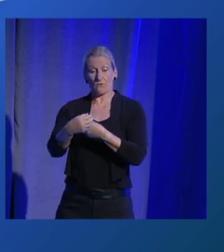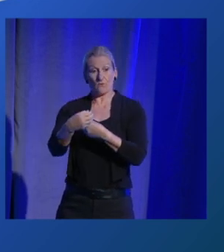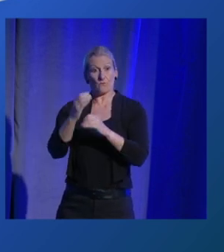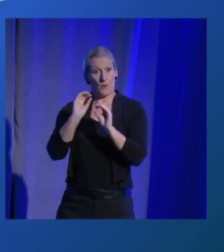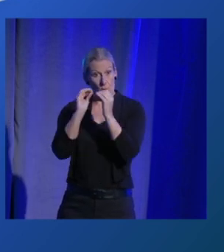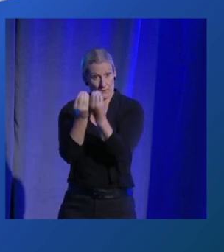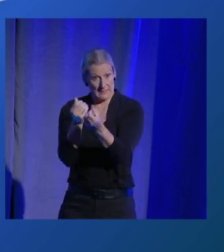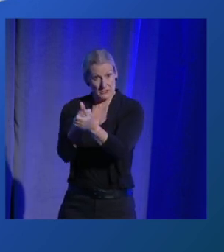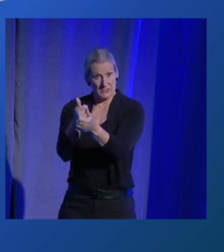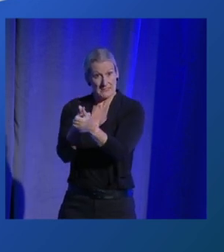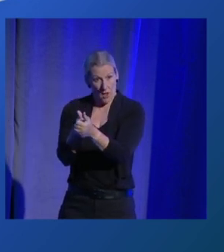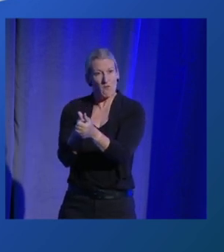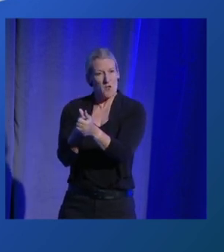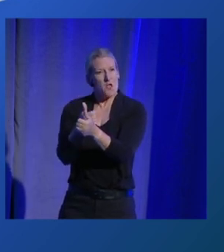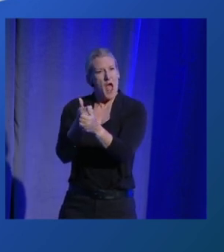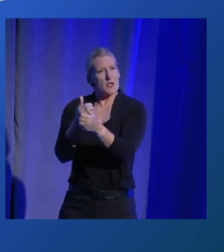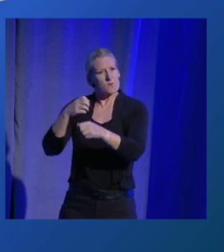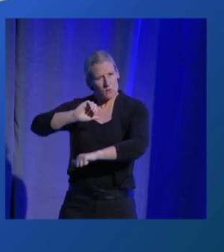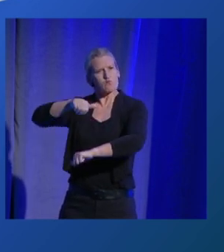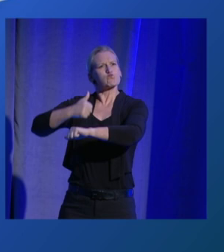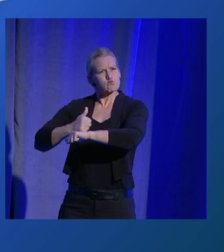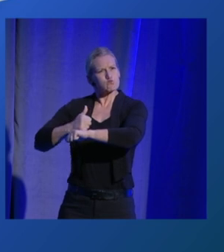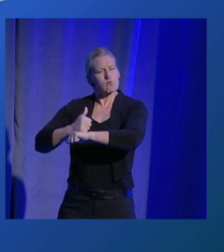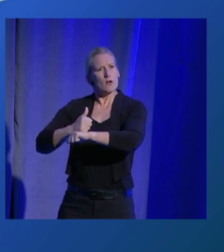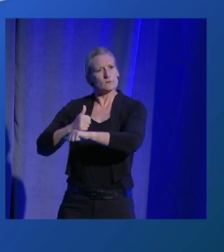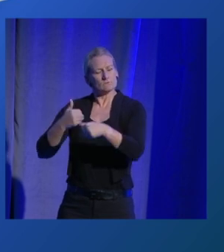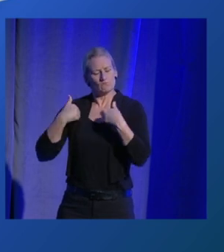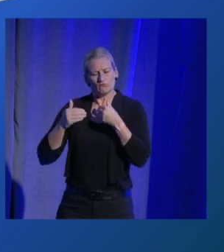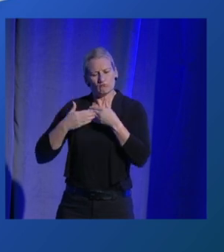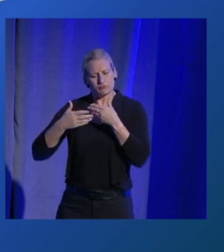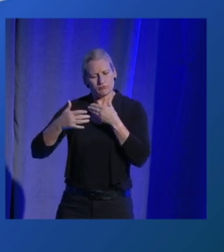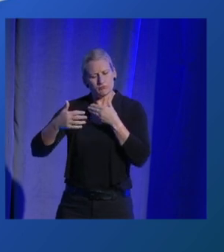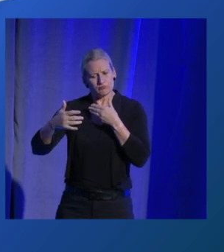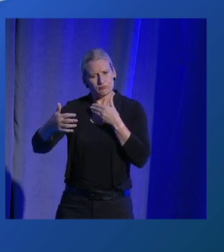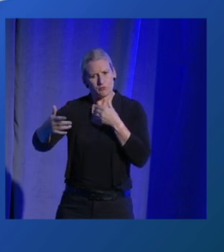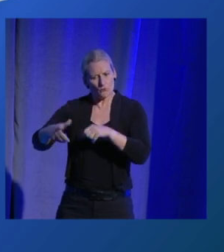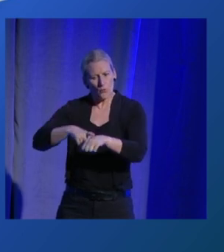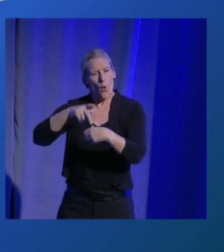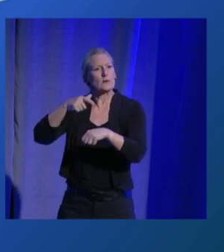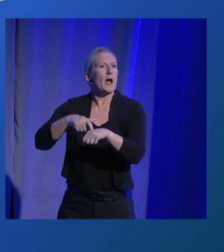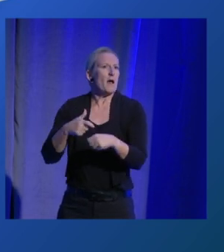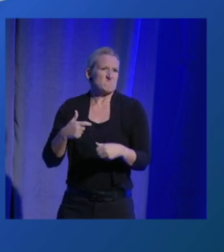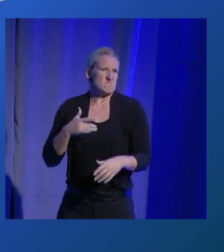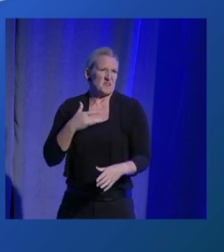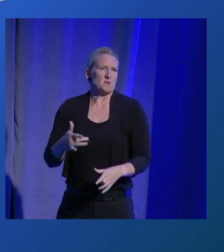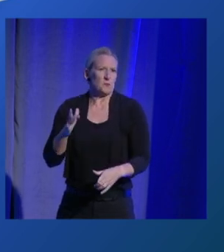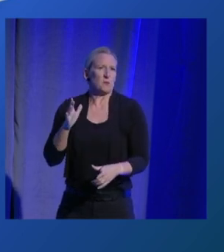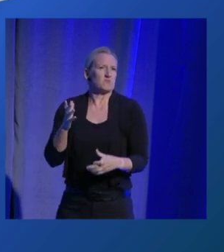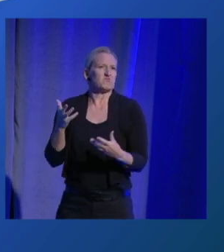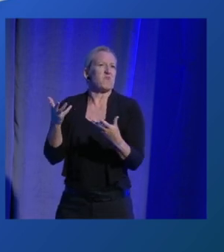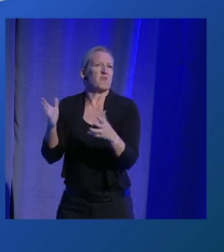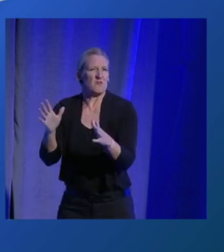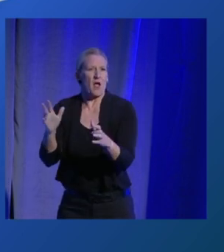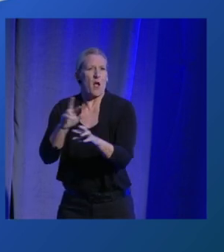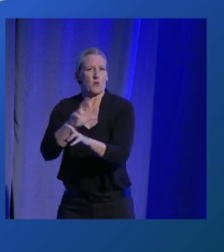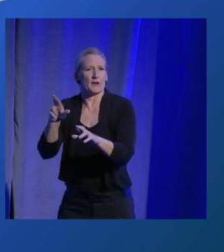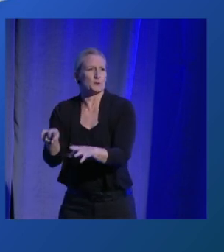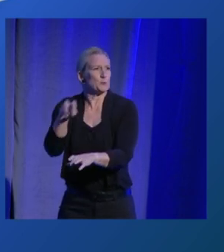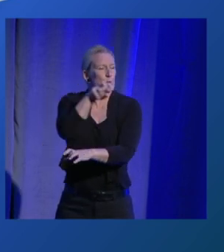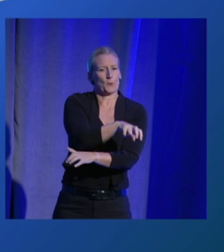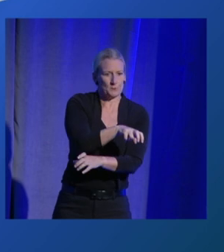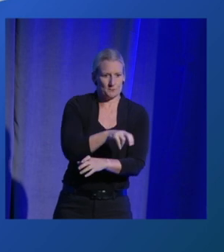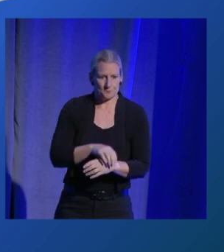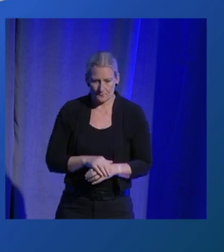to move on and look for a new opportunity so let's look at the First Technology liar light